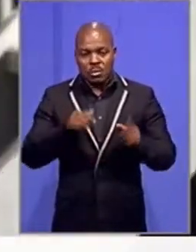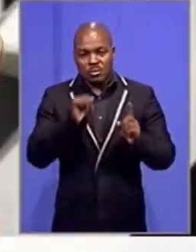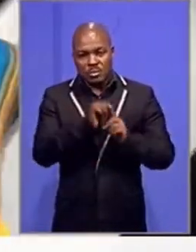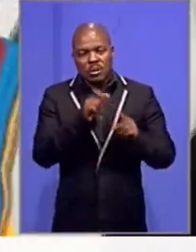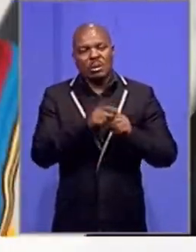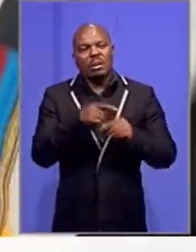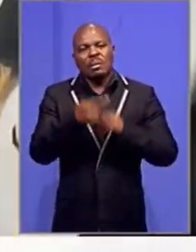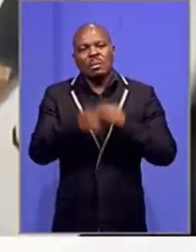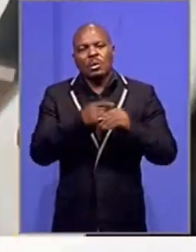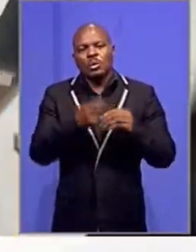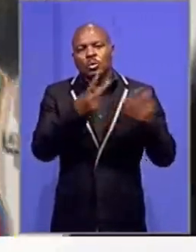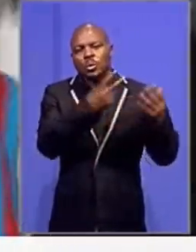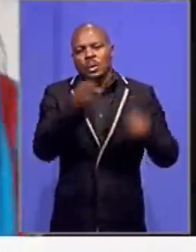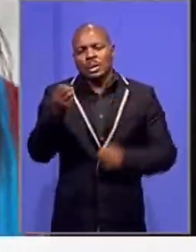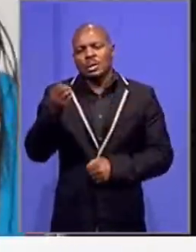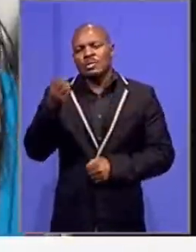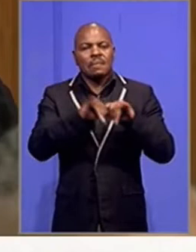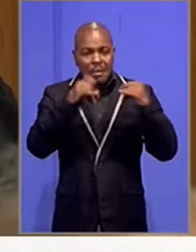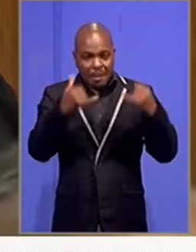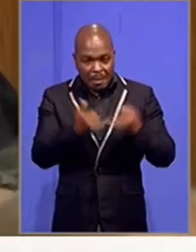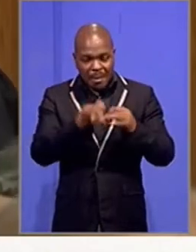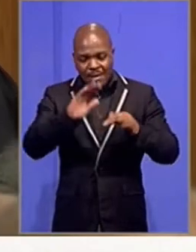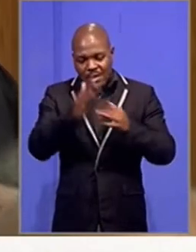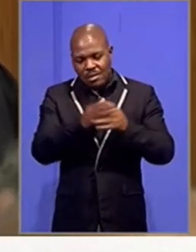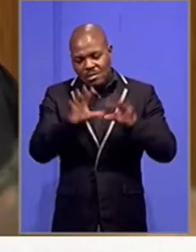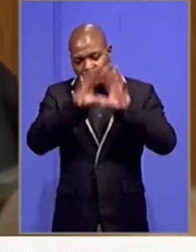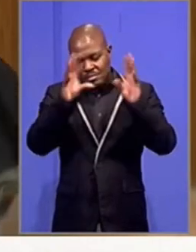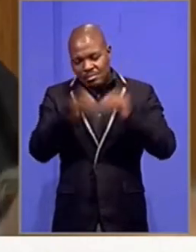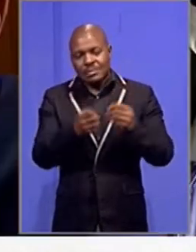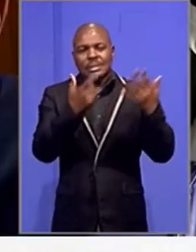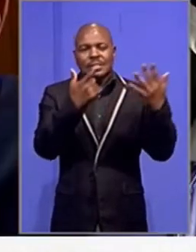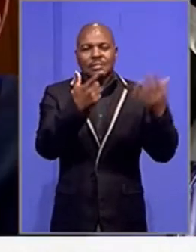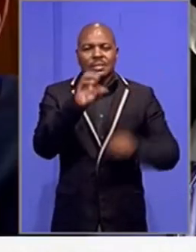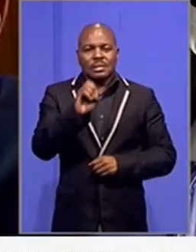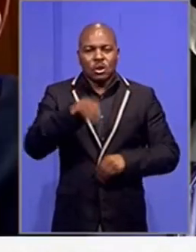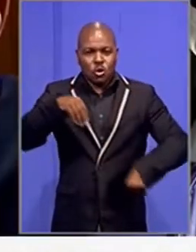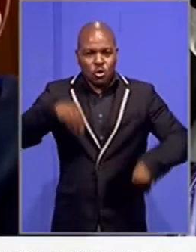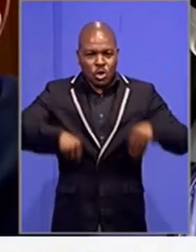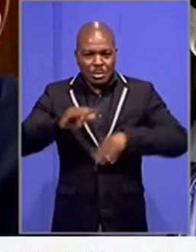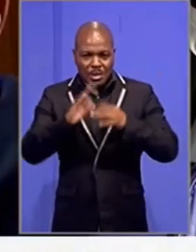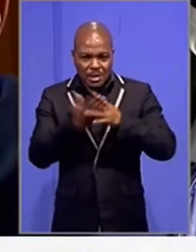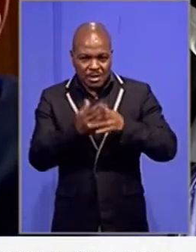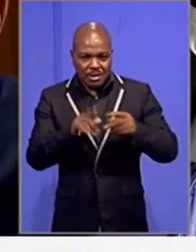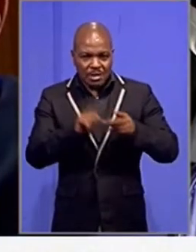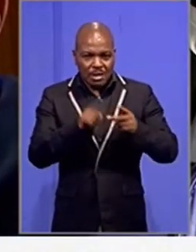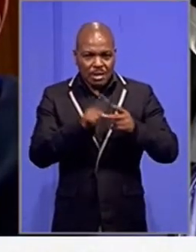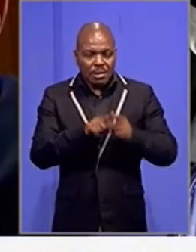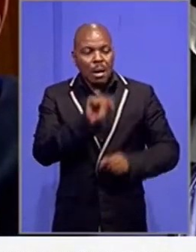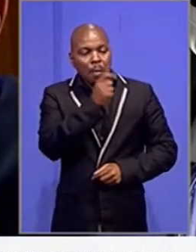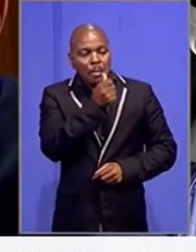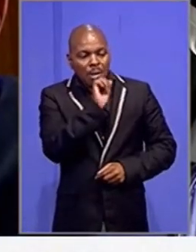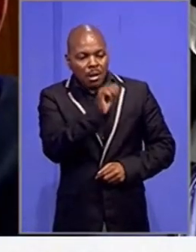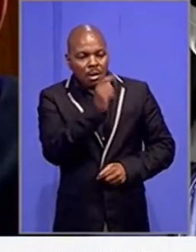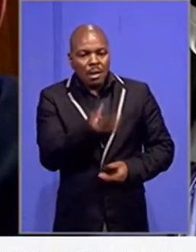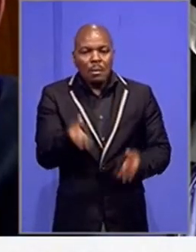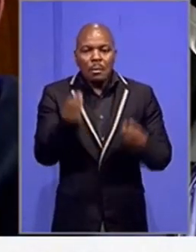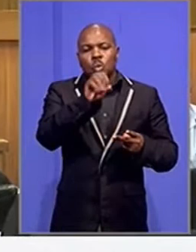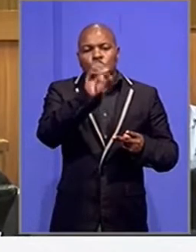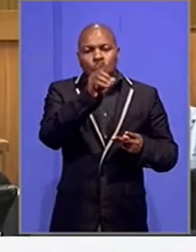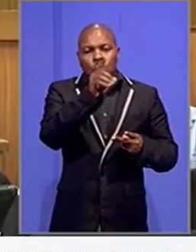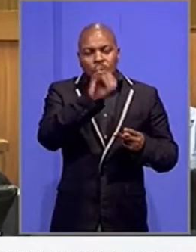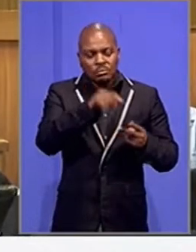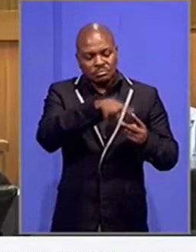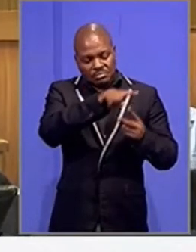it's a factional approach. It's really a factional approach. And to come here and talk bad about Zuma in